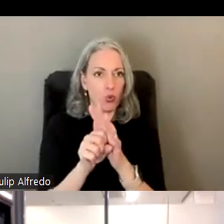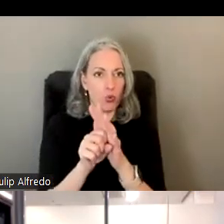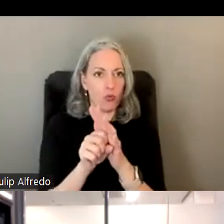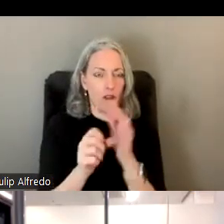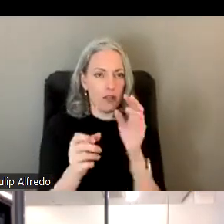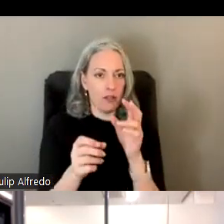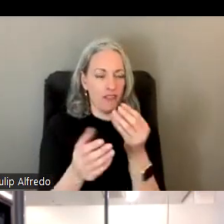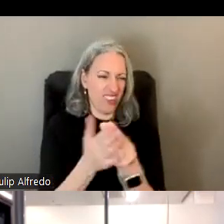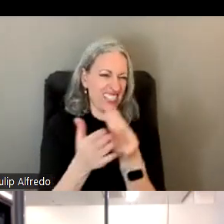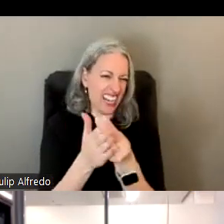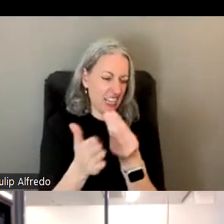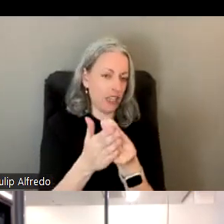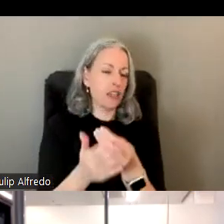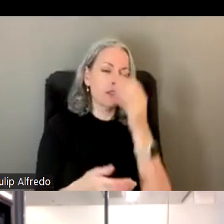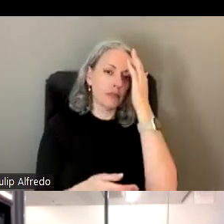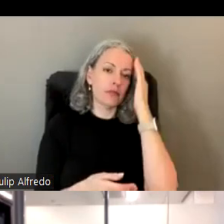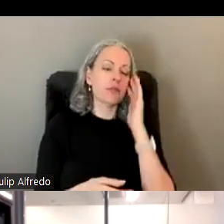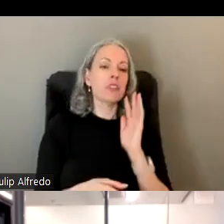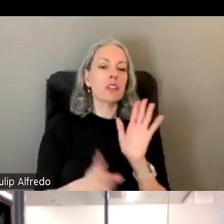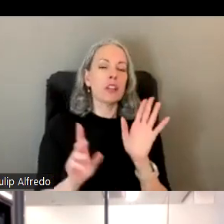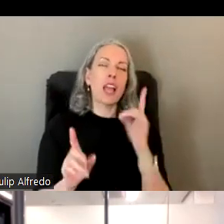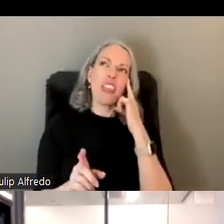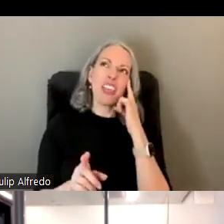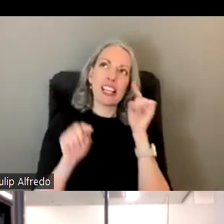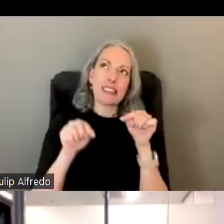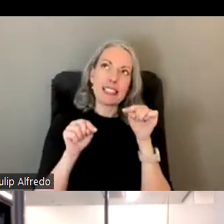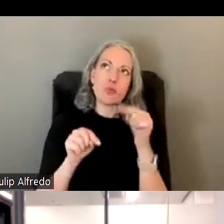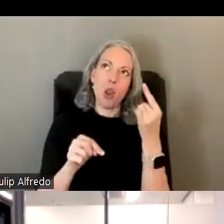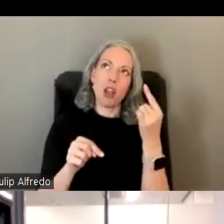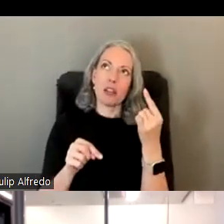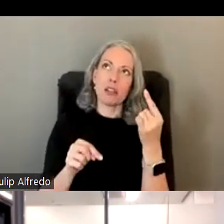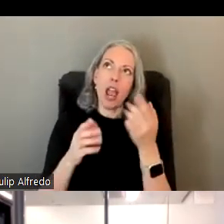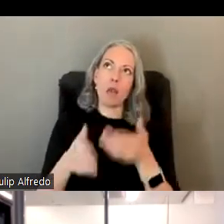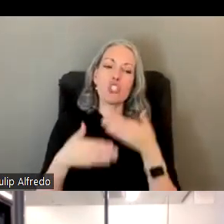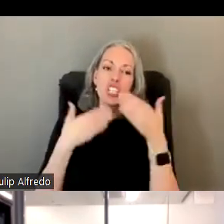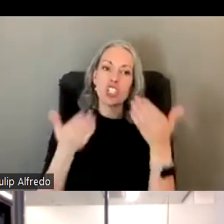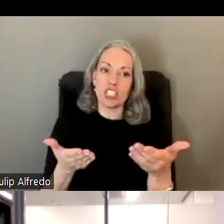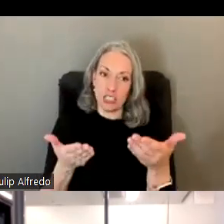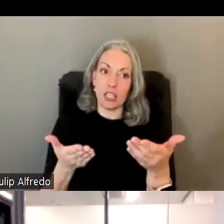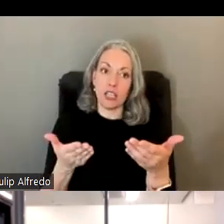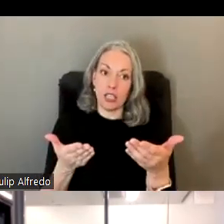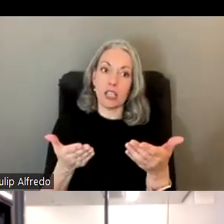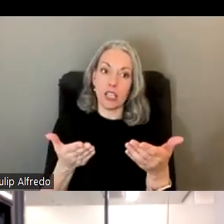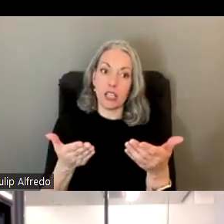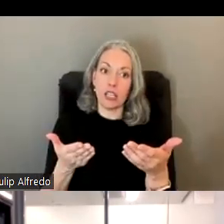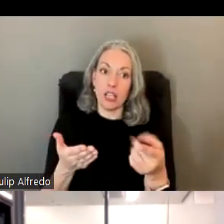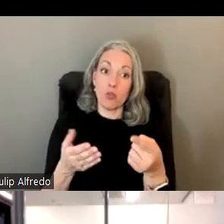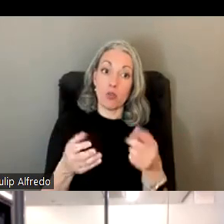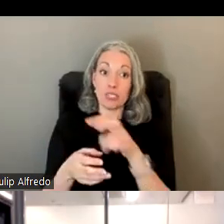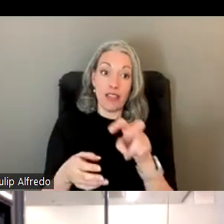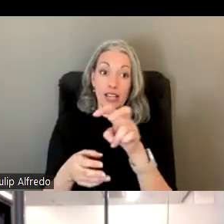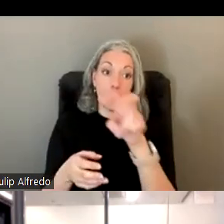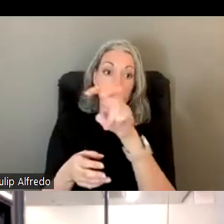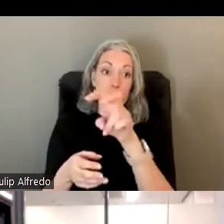go into the aging networks. I think this is the one where I was suggesting that those navigators